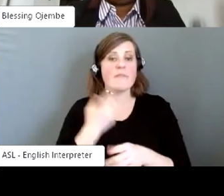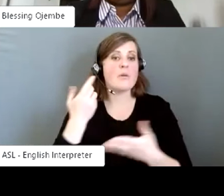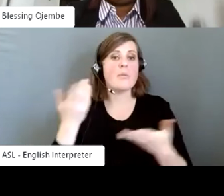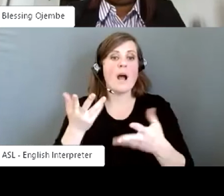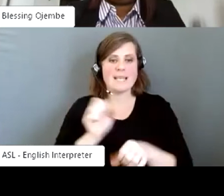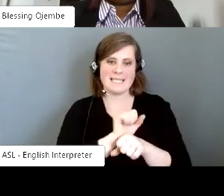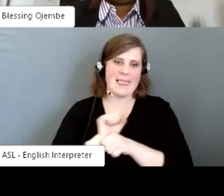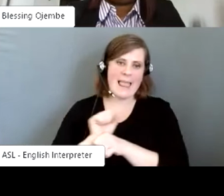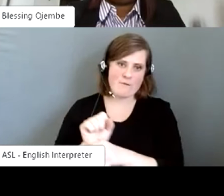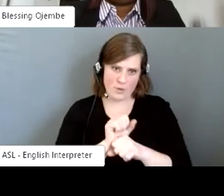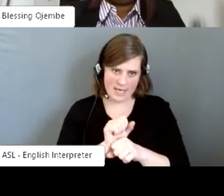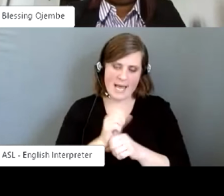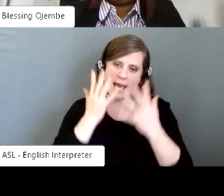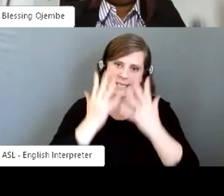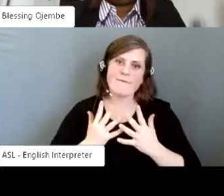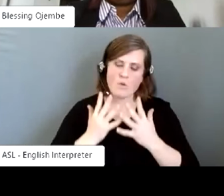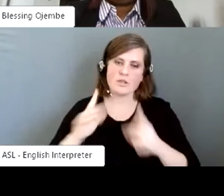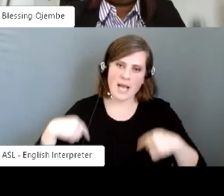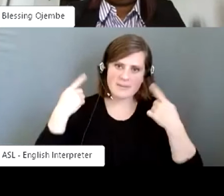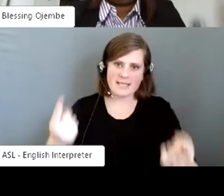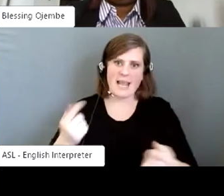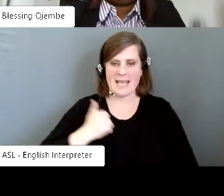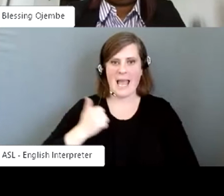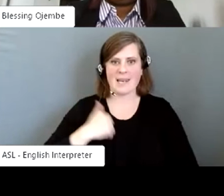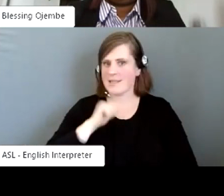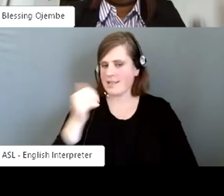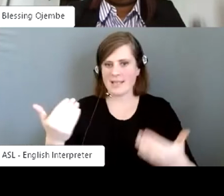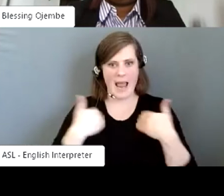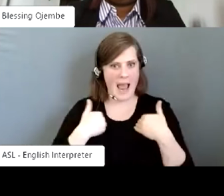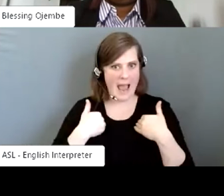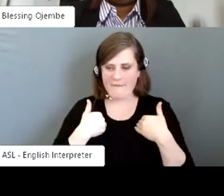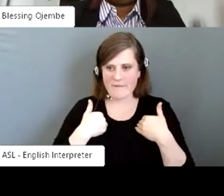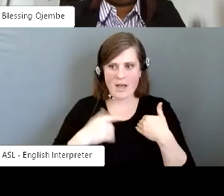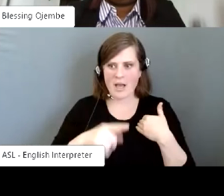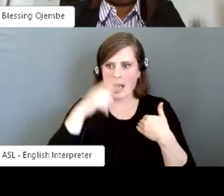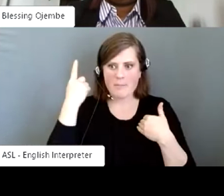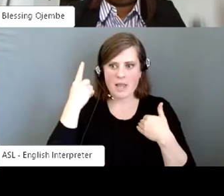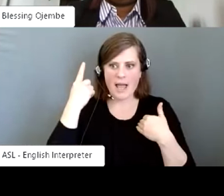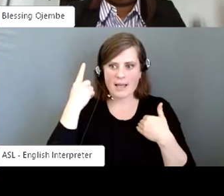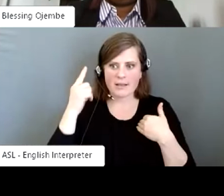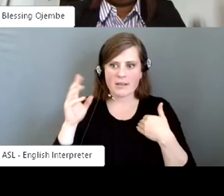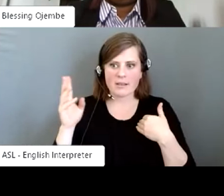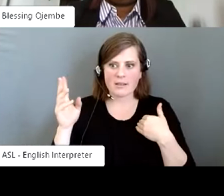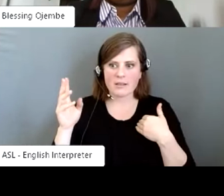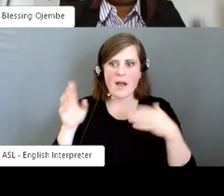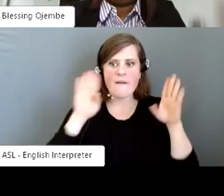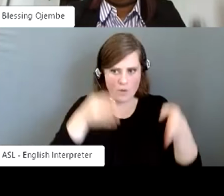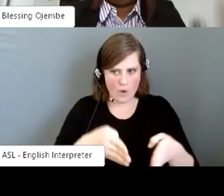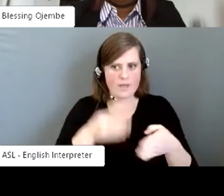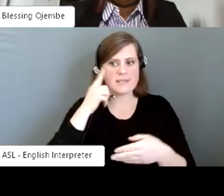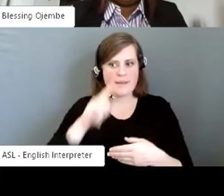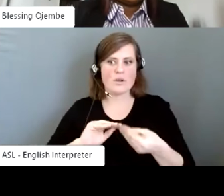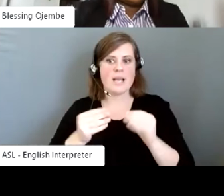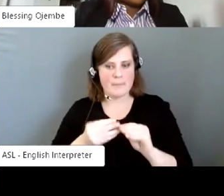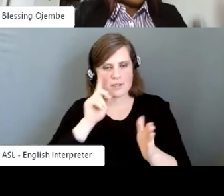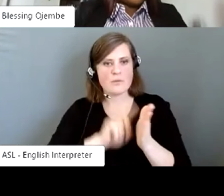It is very unfortunate that up to date, Canada doesn't have a Black-focused data on older adults with dementia. It's really unfortunate,